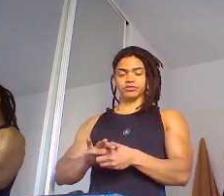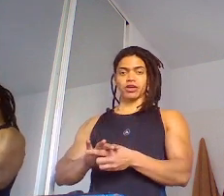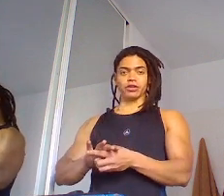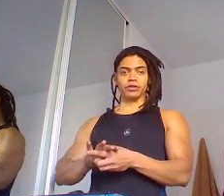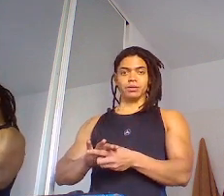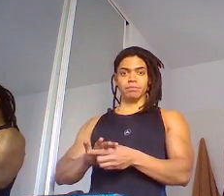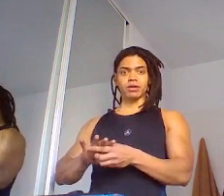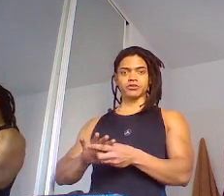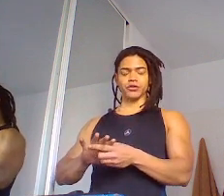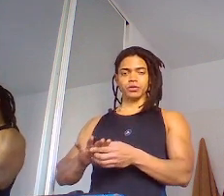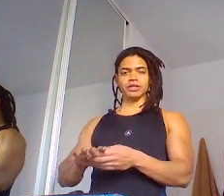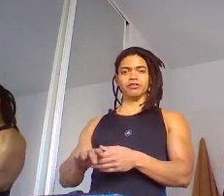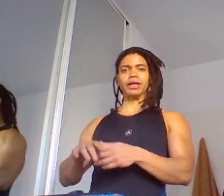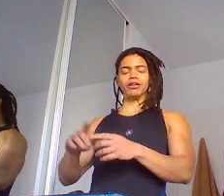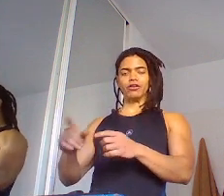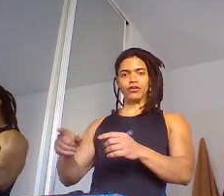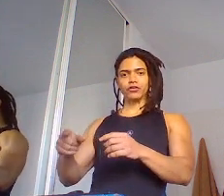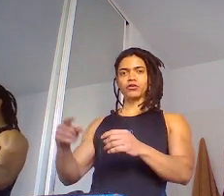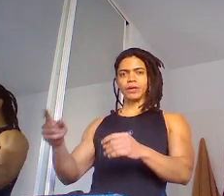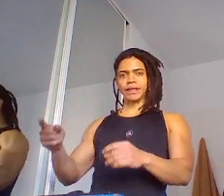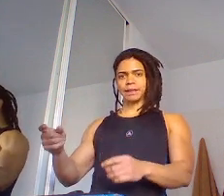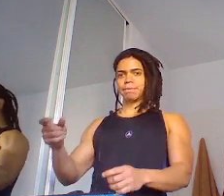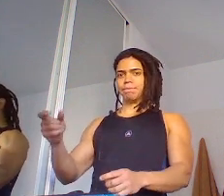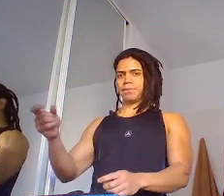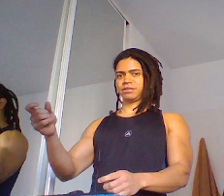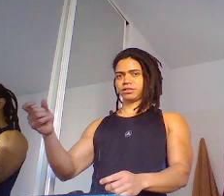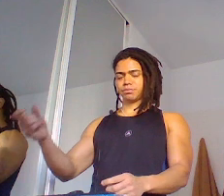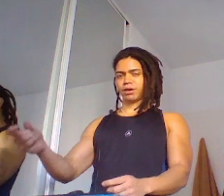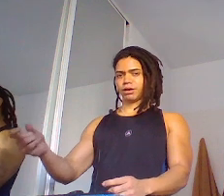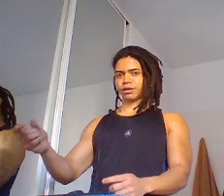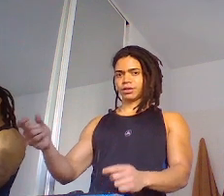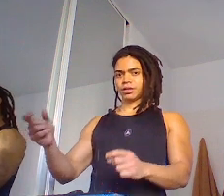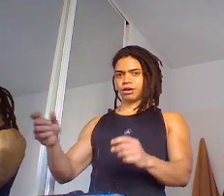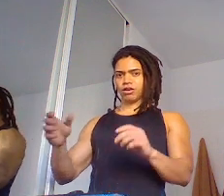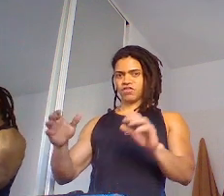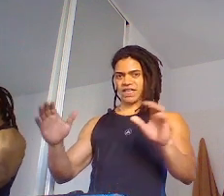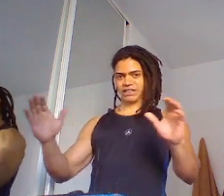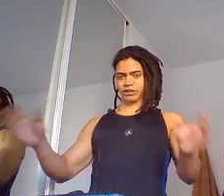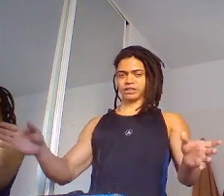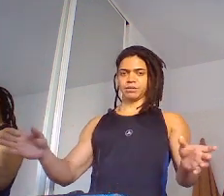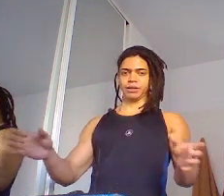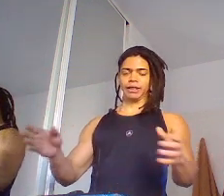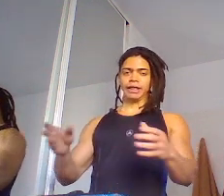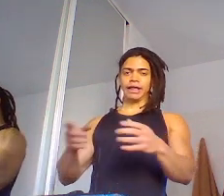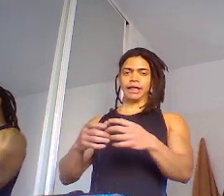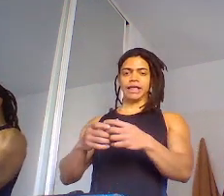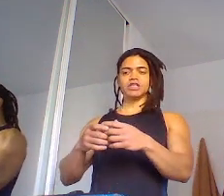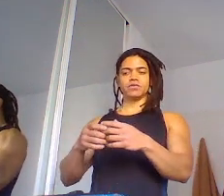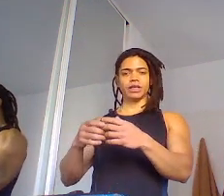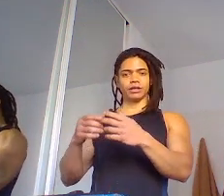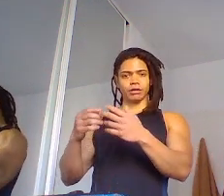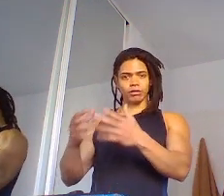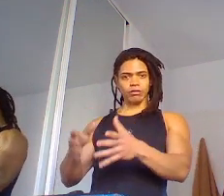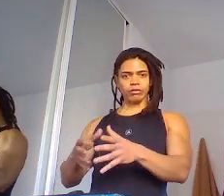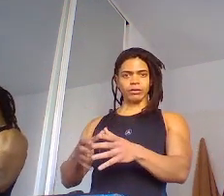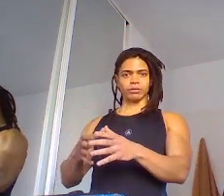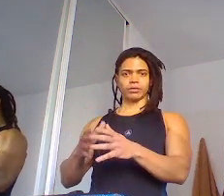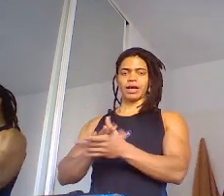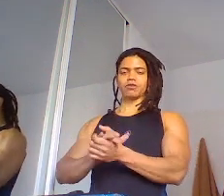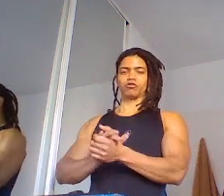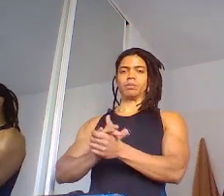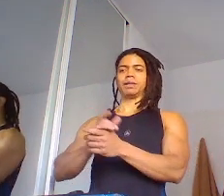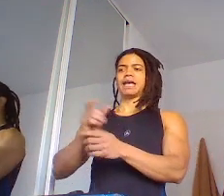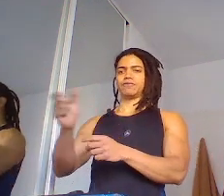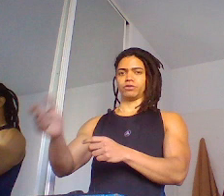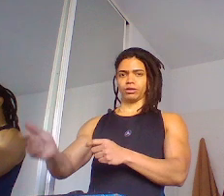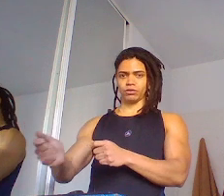baseball, soccer box score, you can learn to read basic part of financial statement. And if you can learn